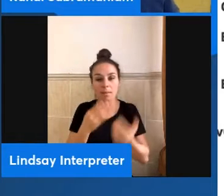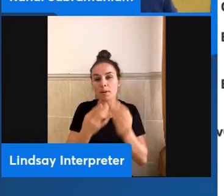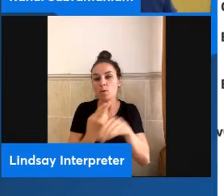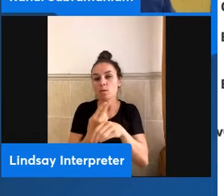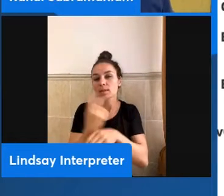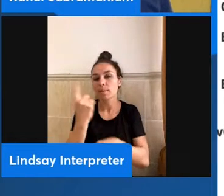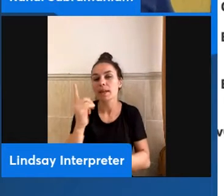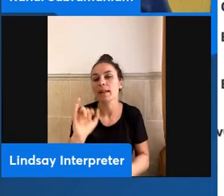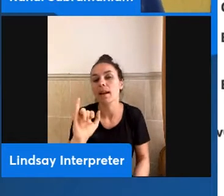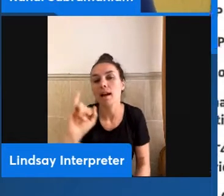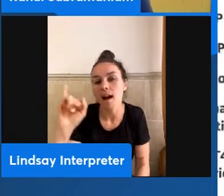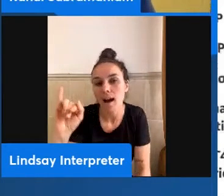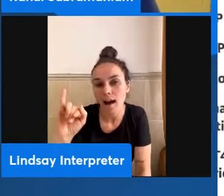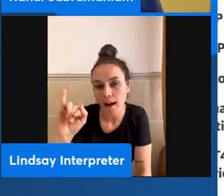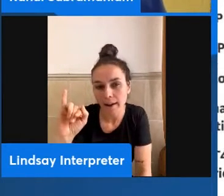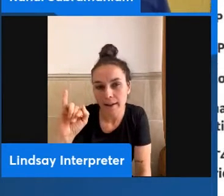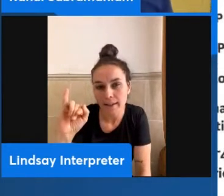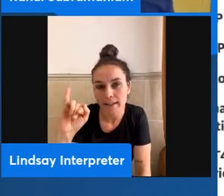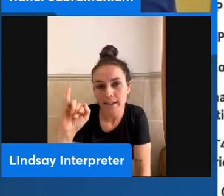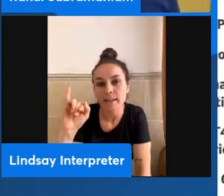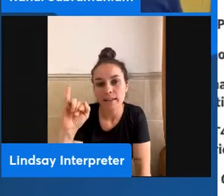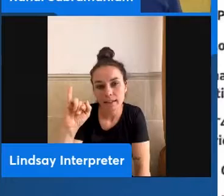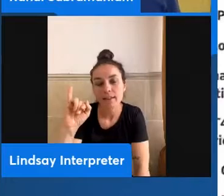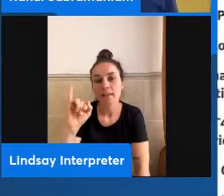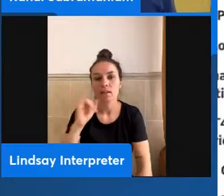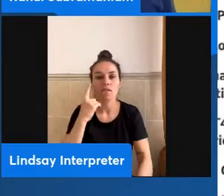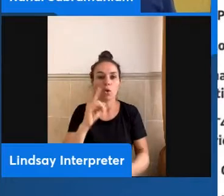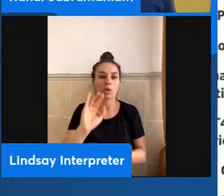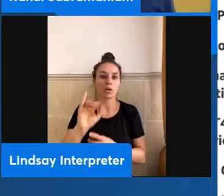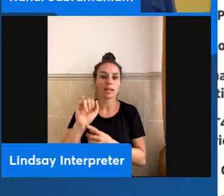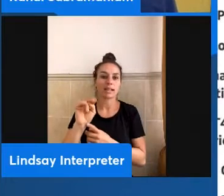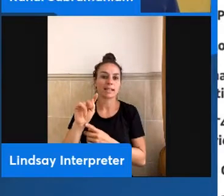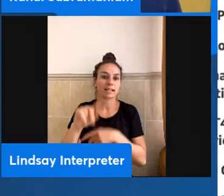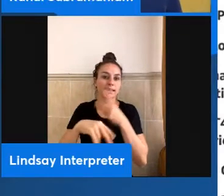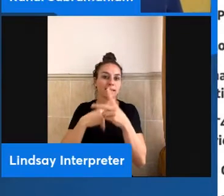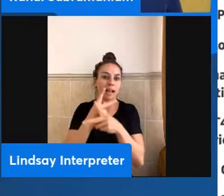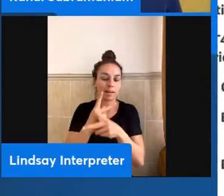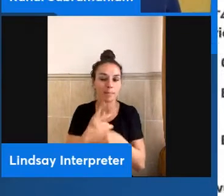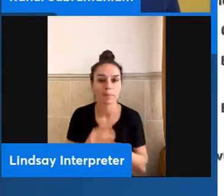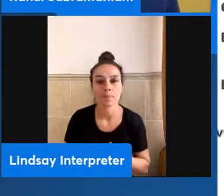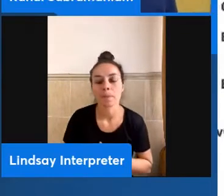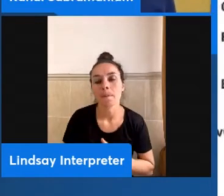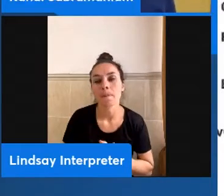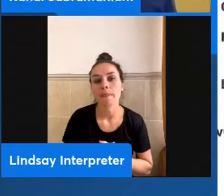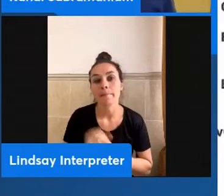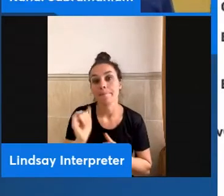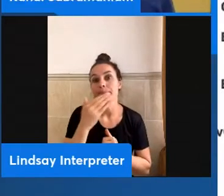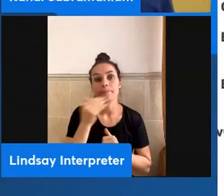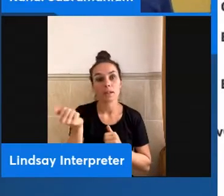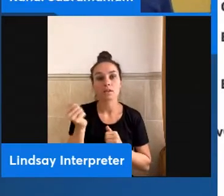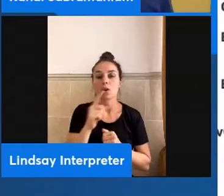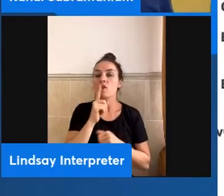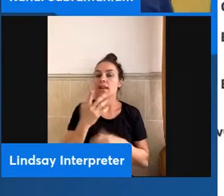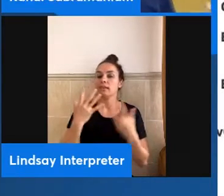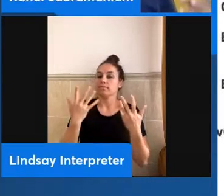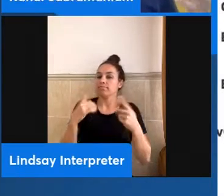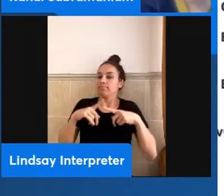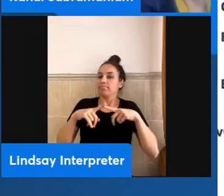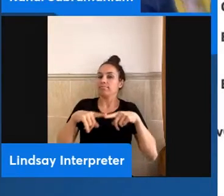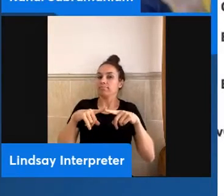the I's as your instance types for those. Those are EBS optimized. So it all depends